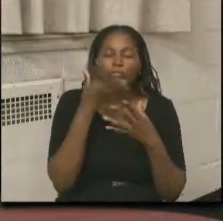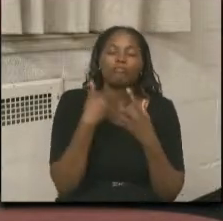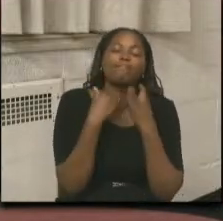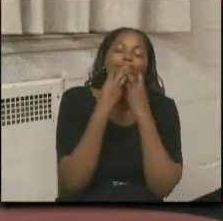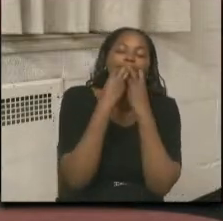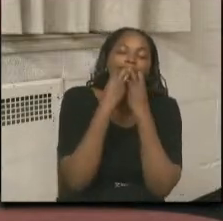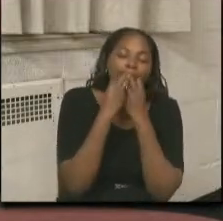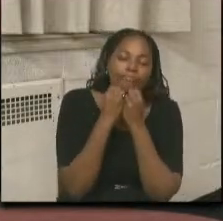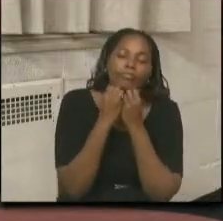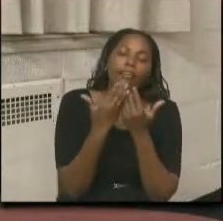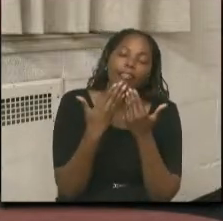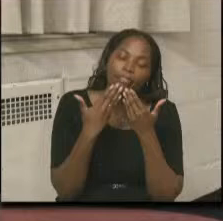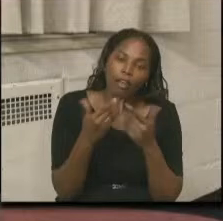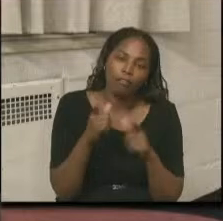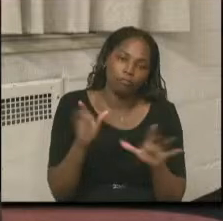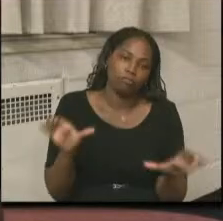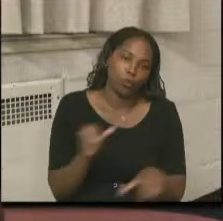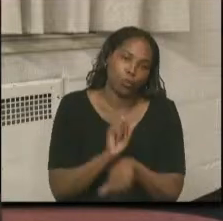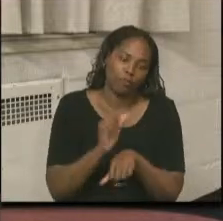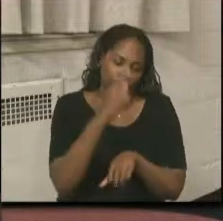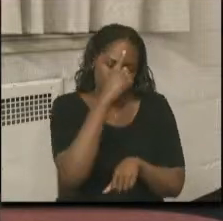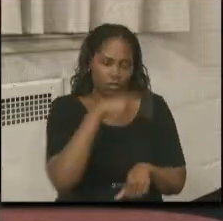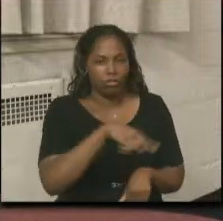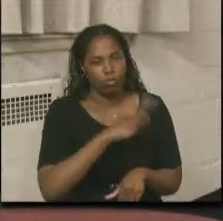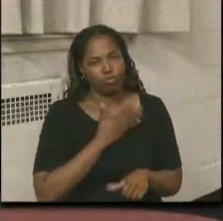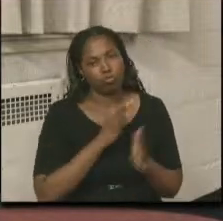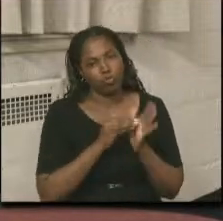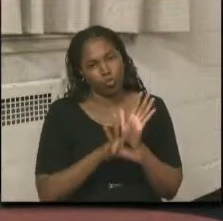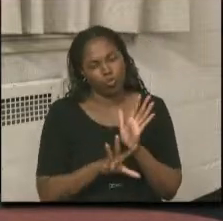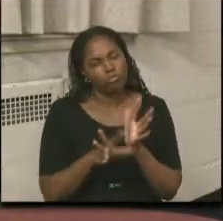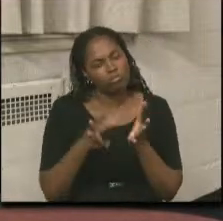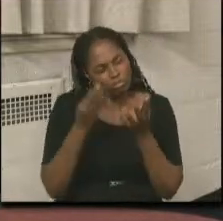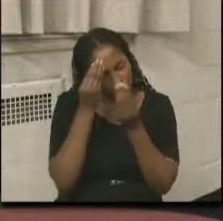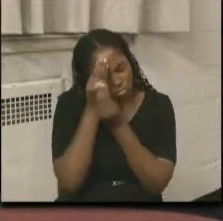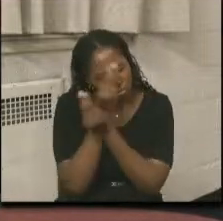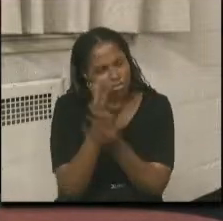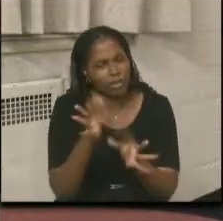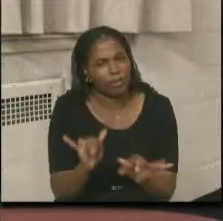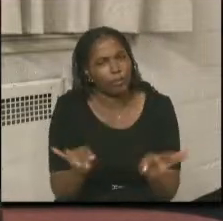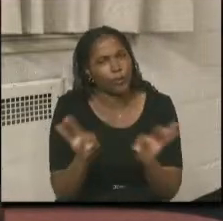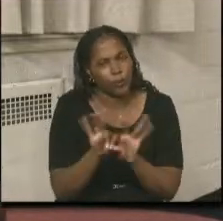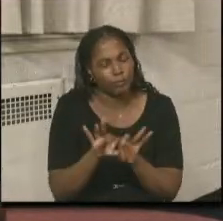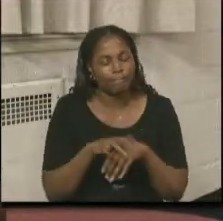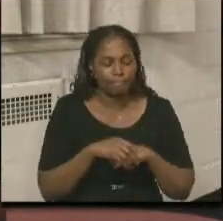appreciated for all the work that you do for our scholars. And I really want you guys to know that.